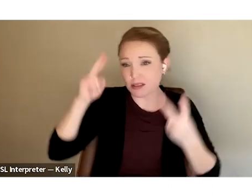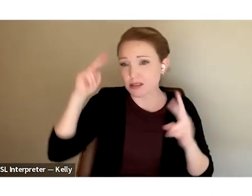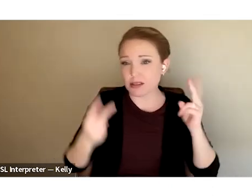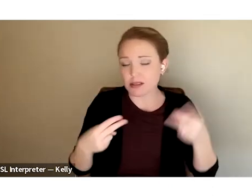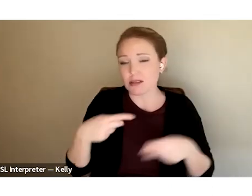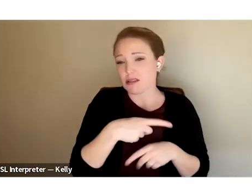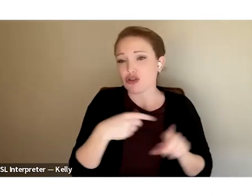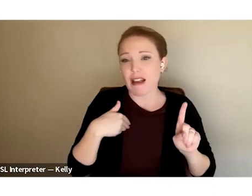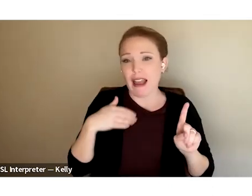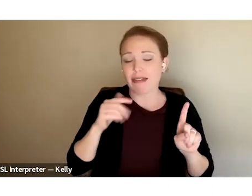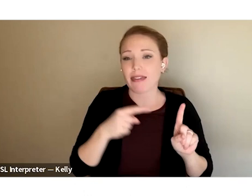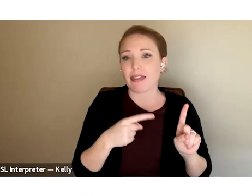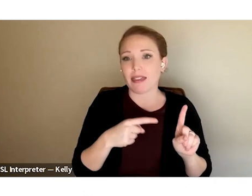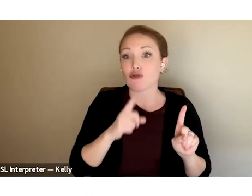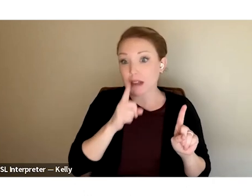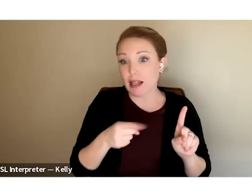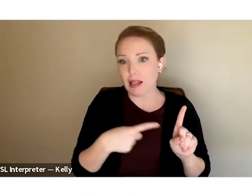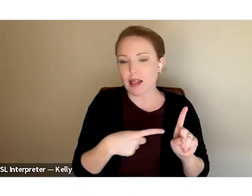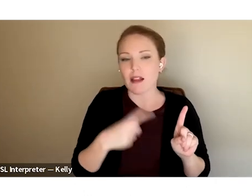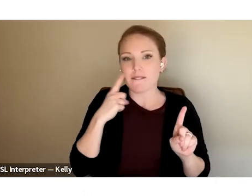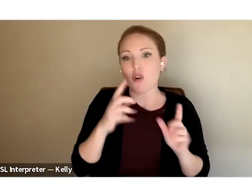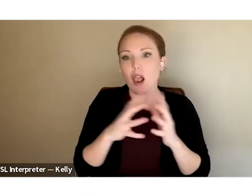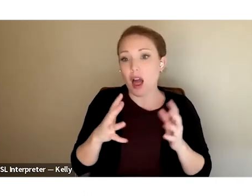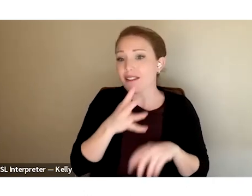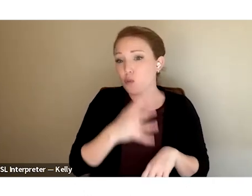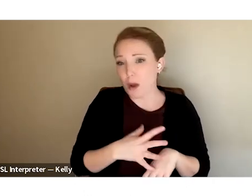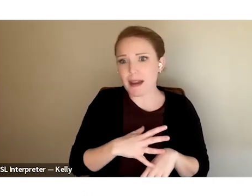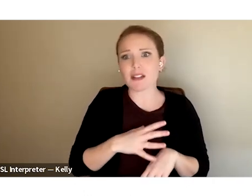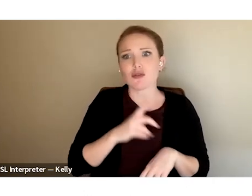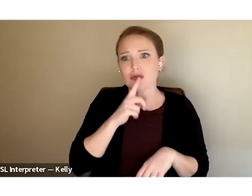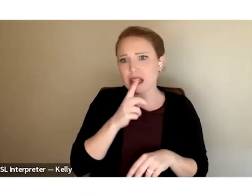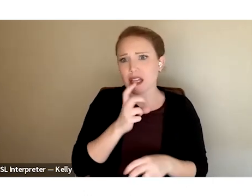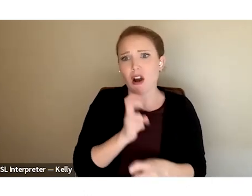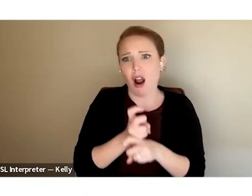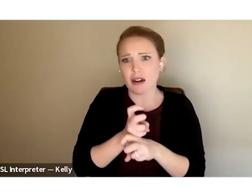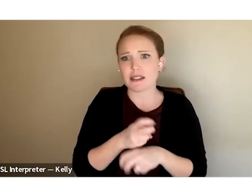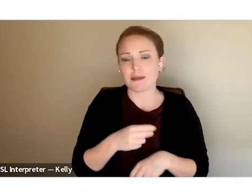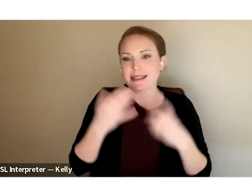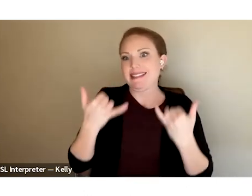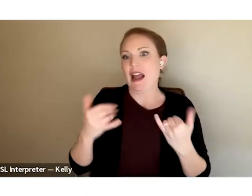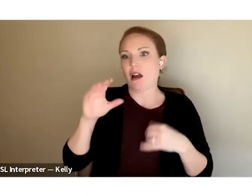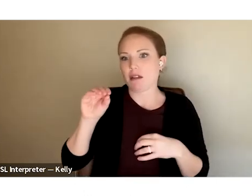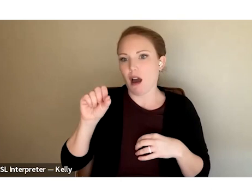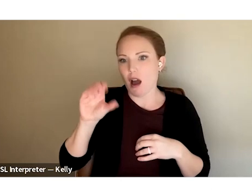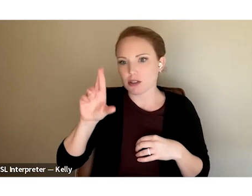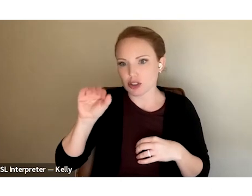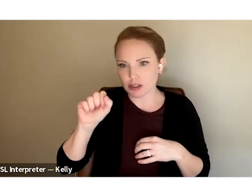that was, for a lot of women, really hard. I mean, now the Oscars are coming, we know how